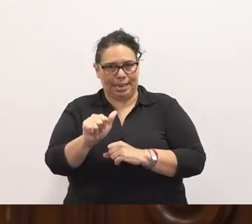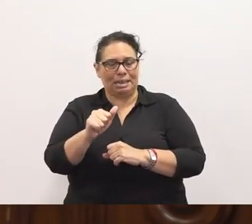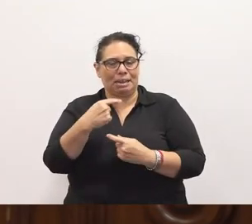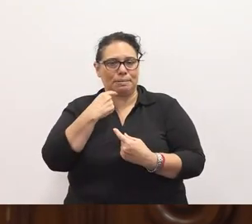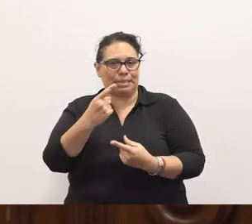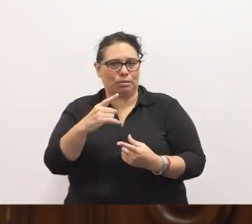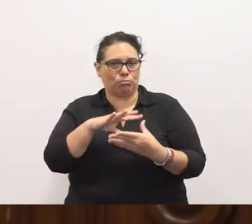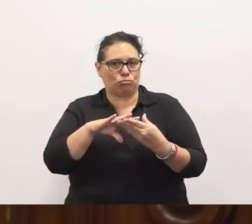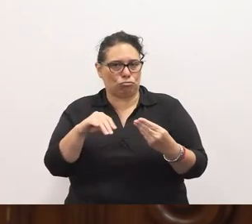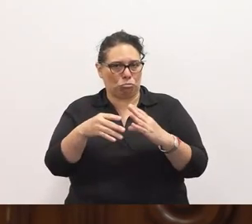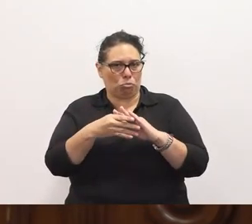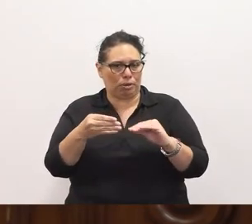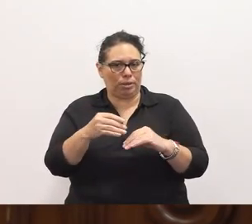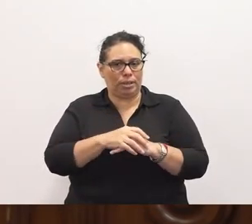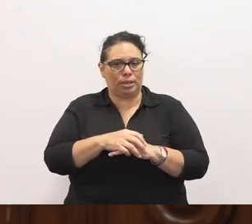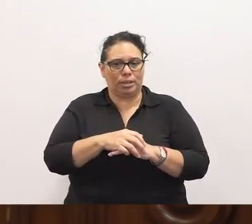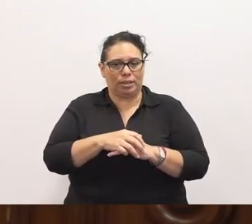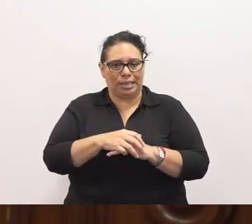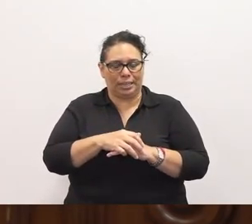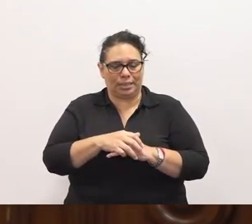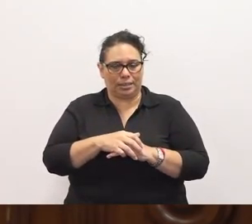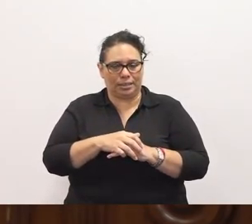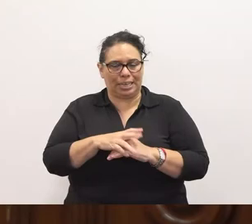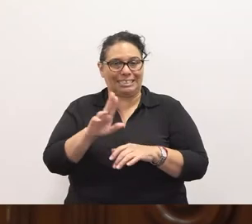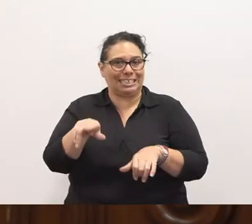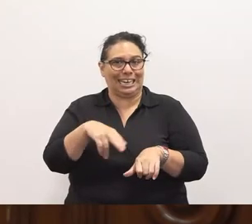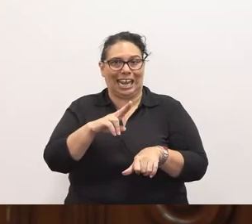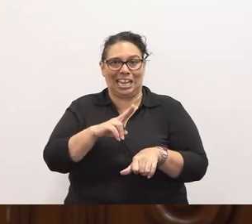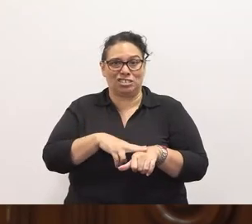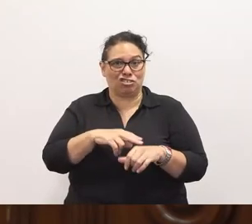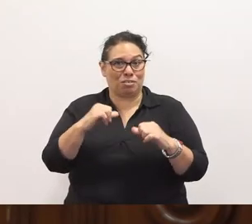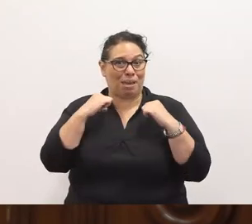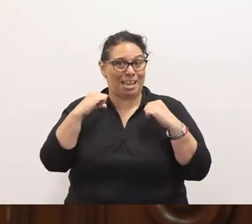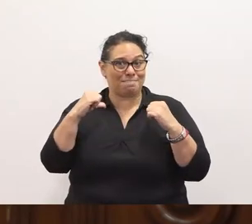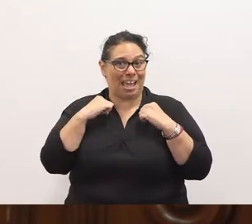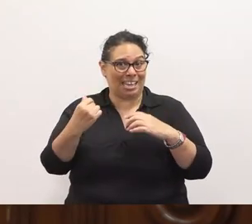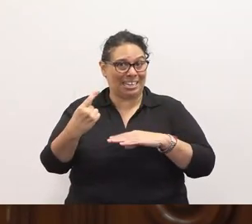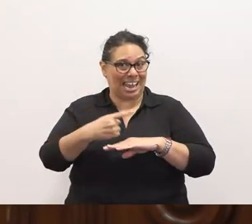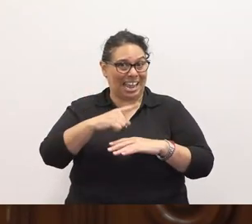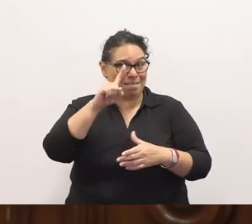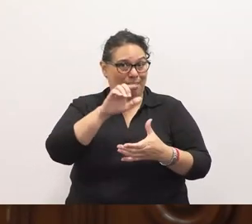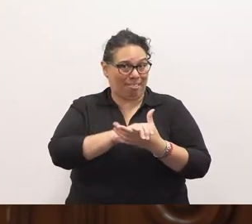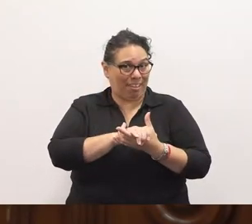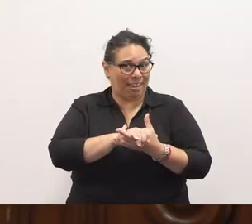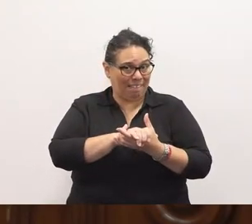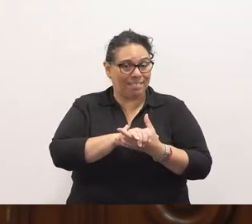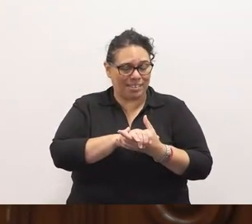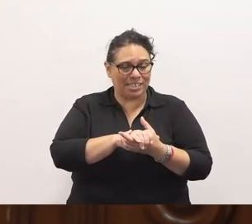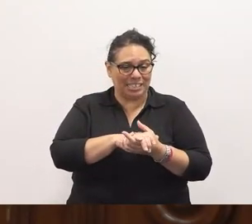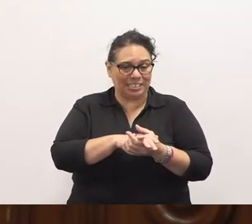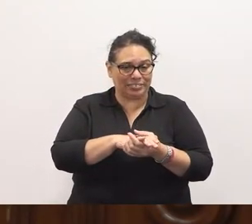story. And then it is National Backpack Day, I believe. So